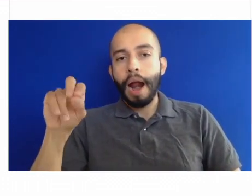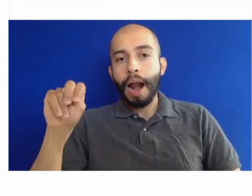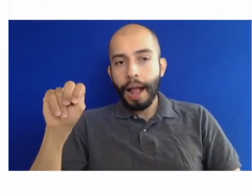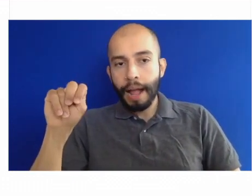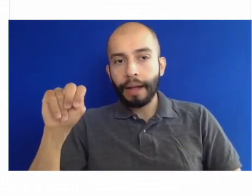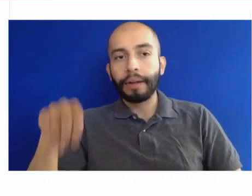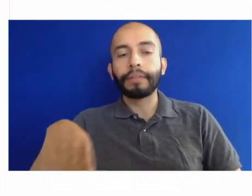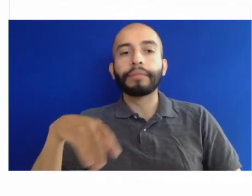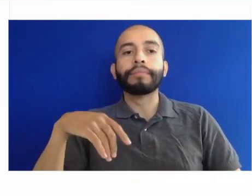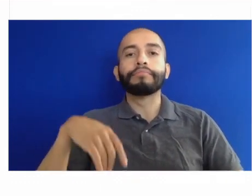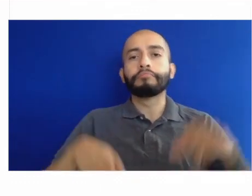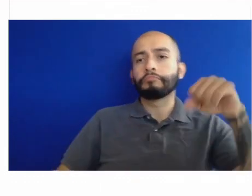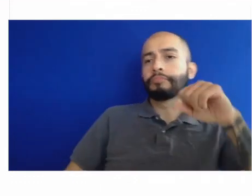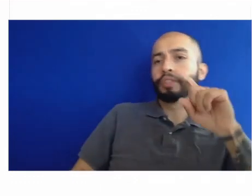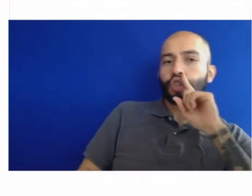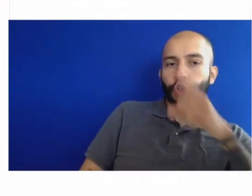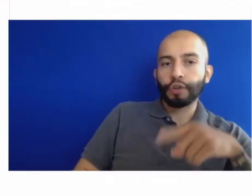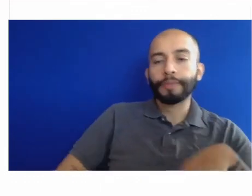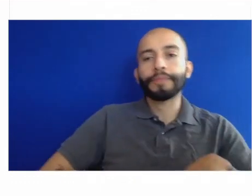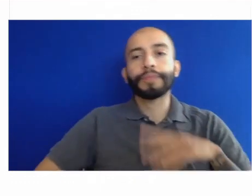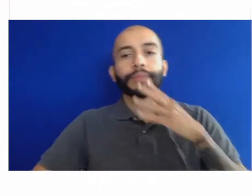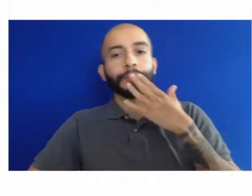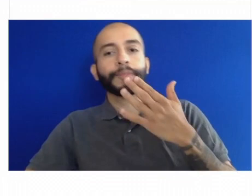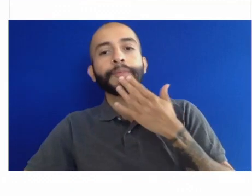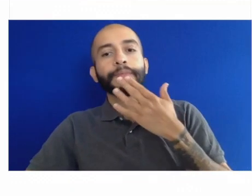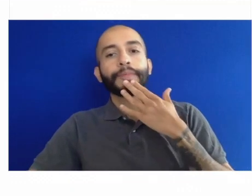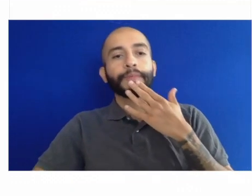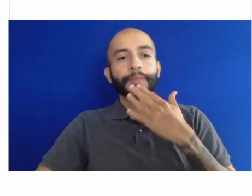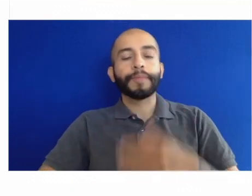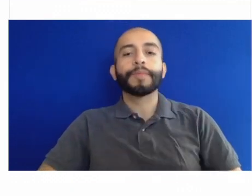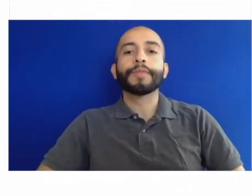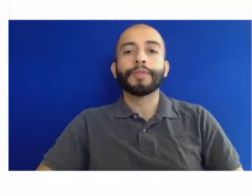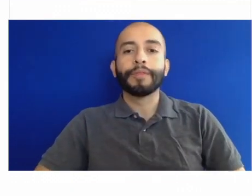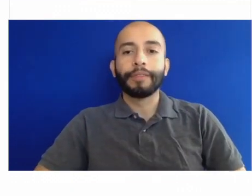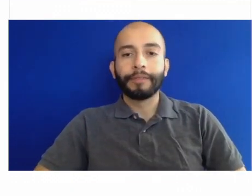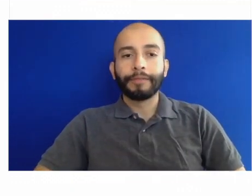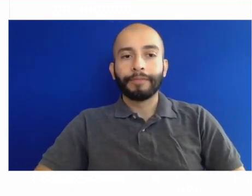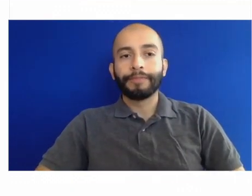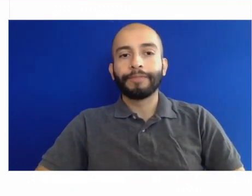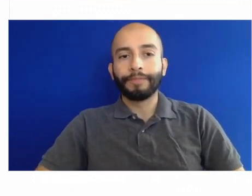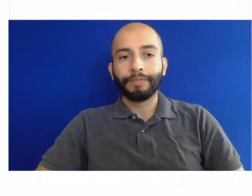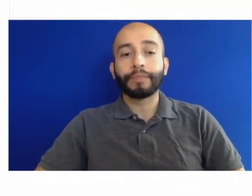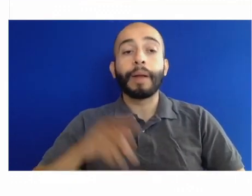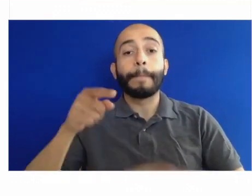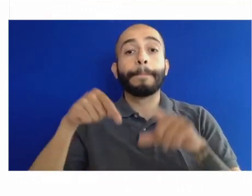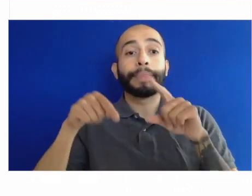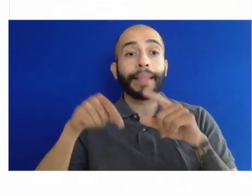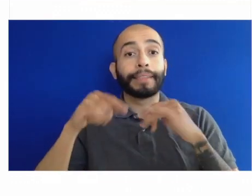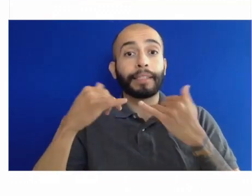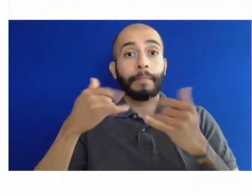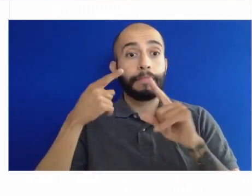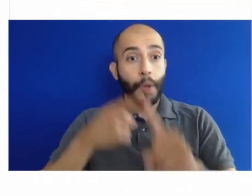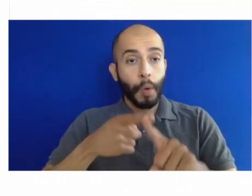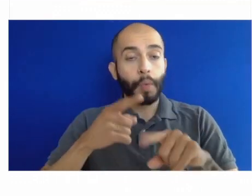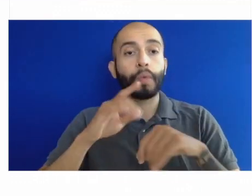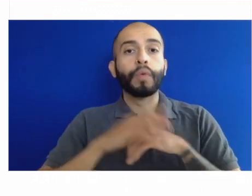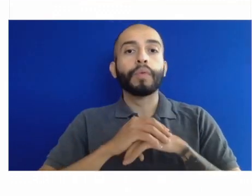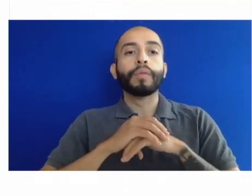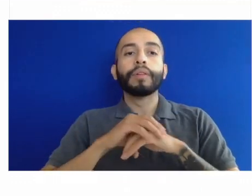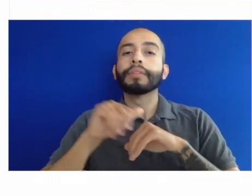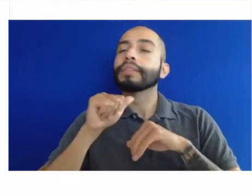the point of inoculation treatments and pre-bunking isn't necessarily to persuade; it's rather to prevent persuasion from happening, like unwanted persuasion,